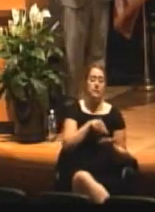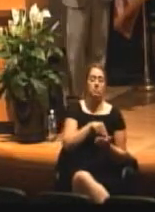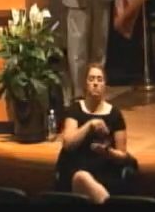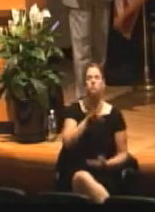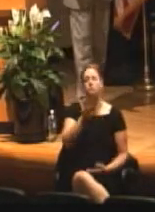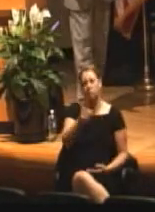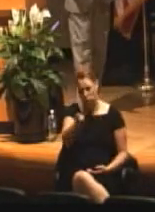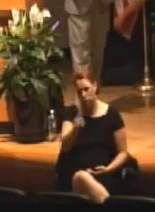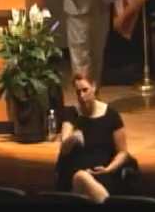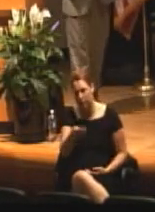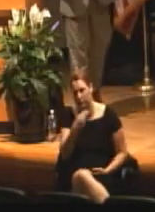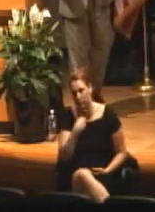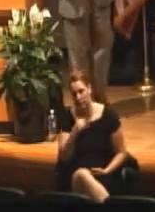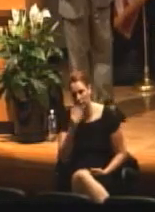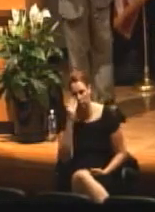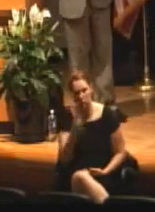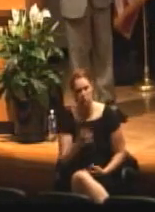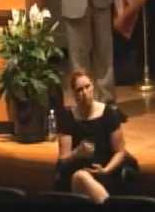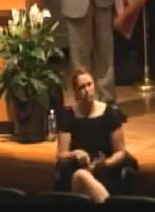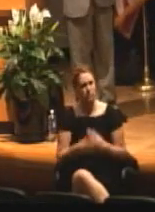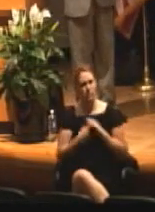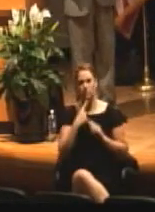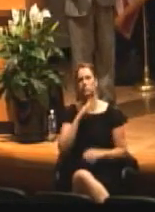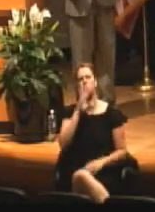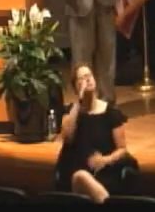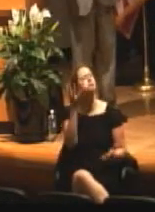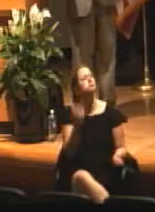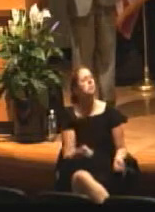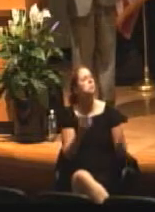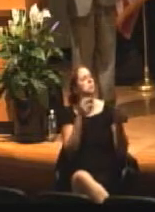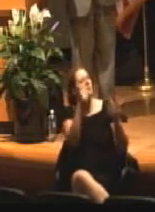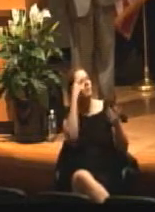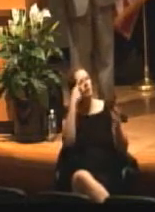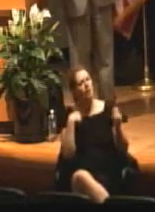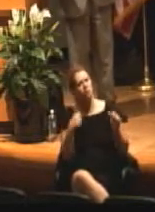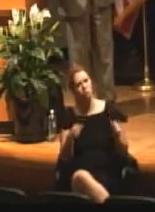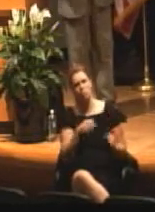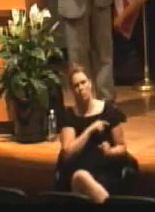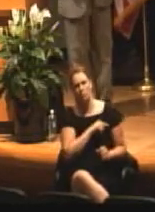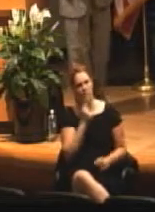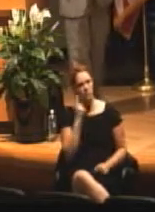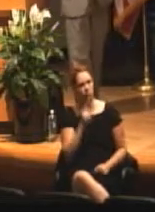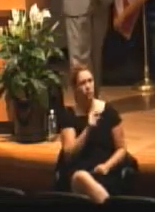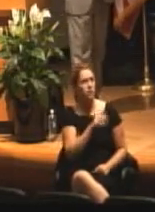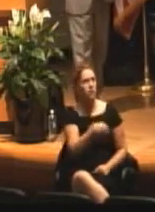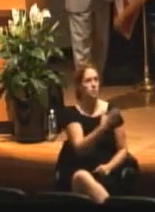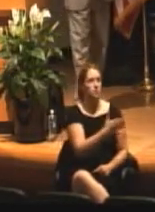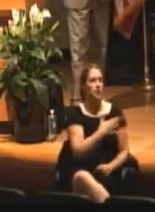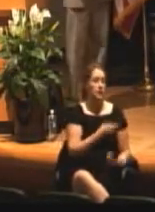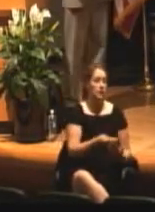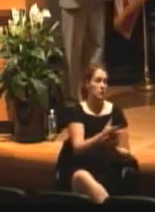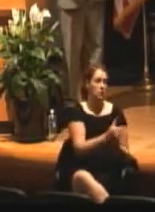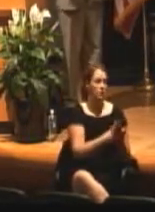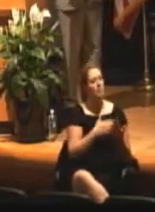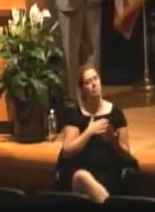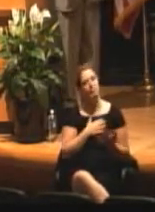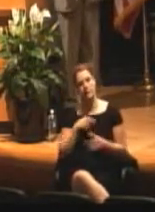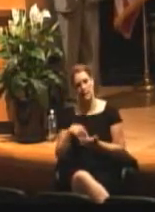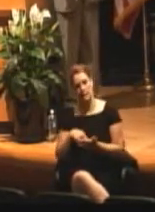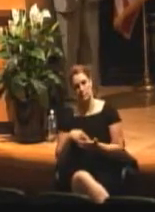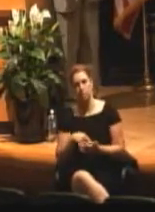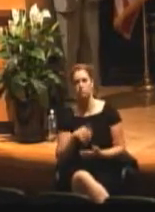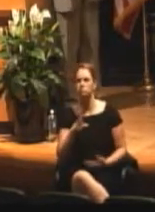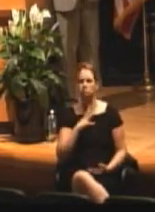me that information up front and say, what do you think I can qualify for? Here's what I make and here's my debt. I can do the math at that point and say, here's what you'd qualify